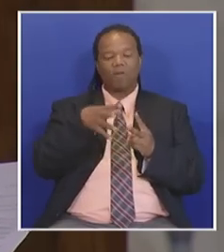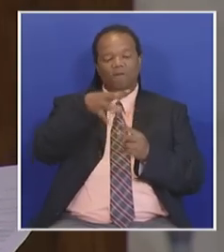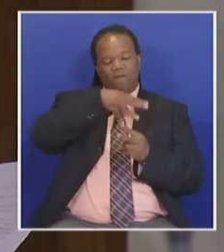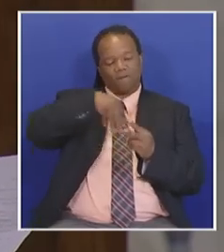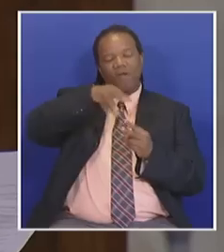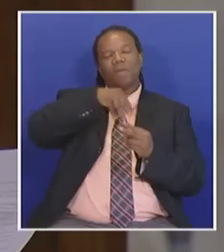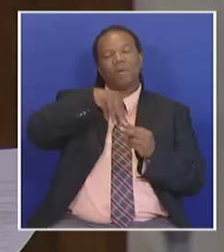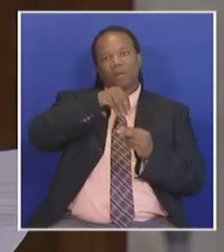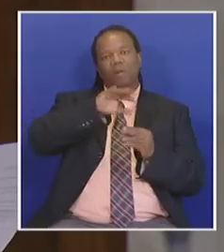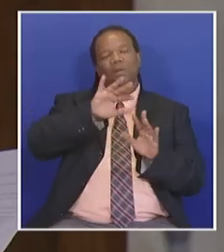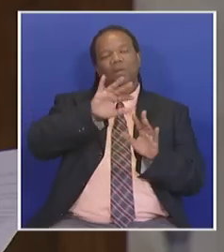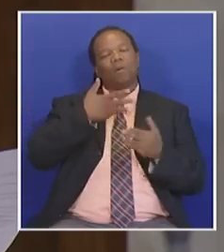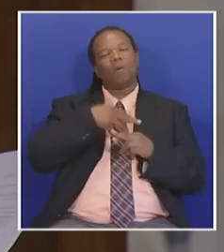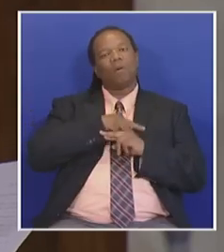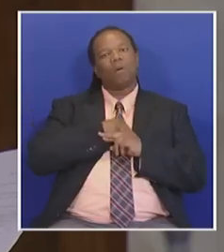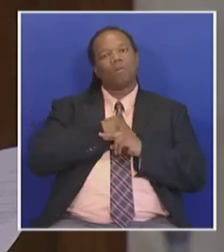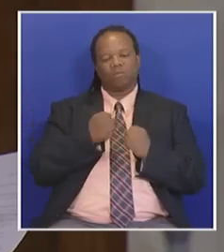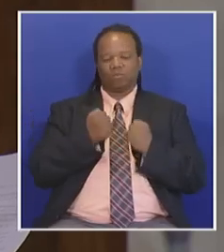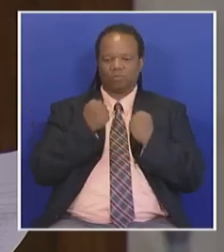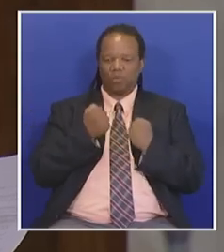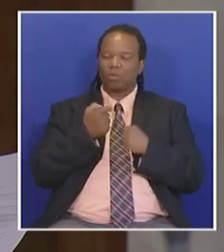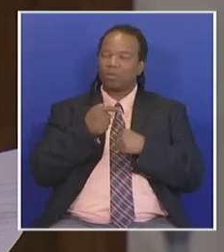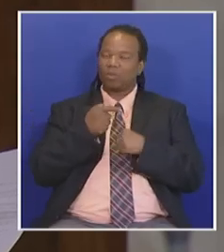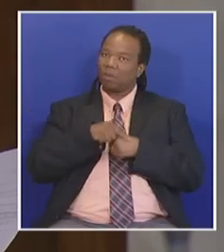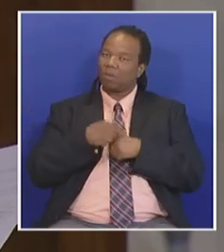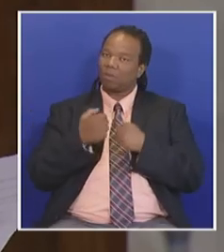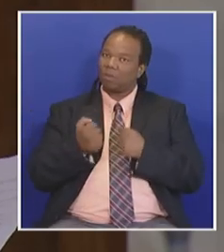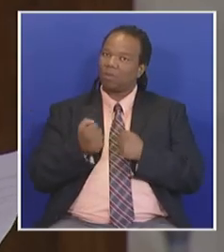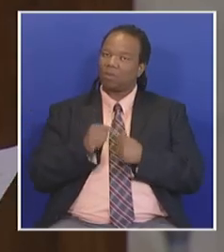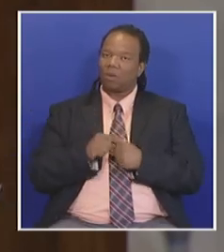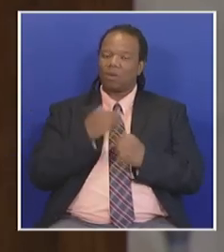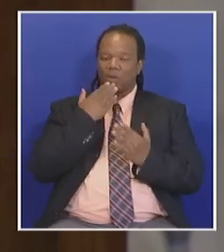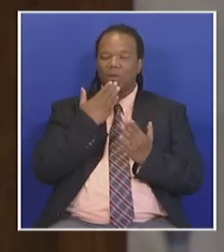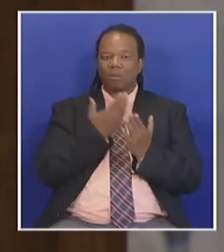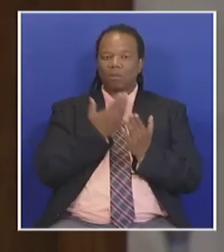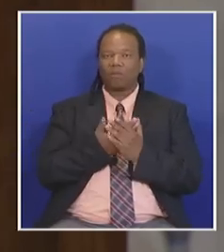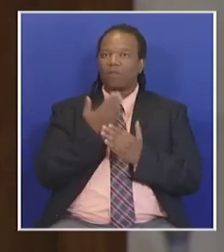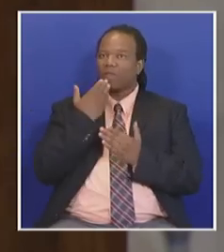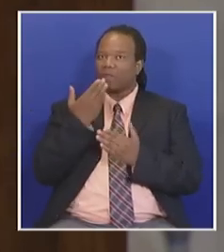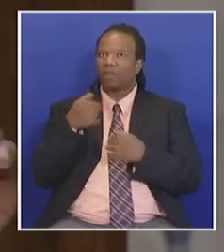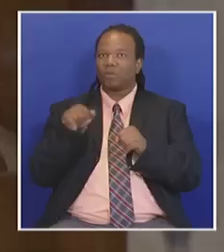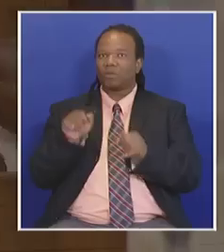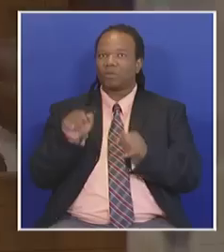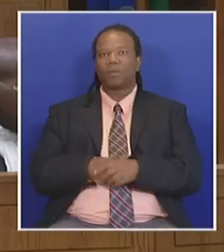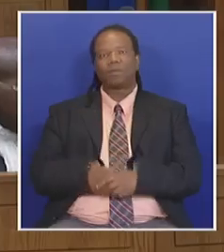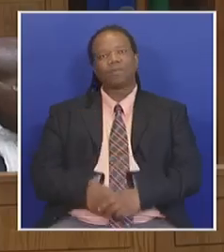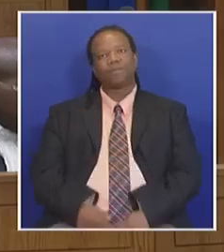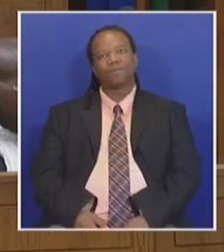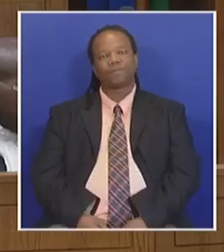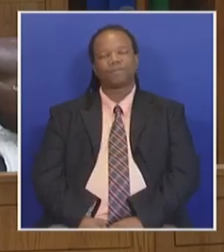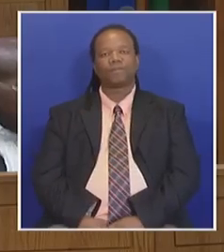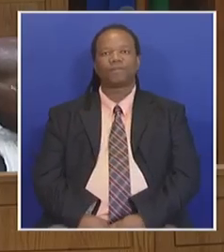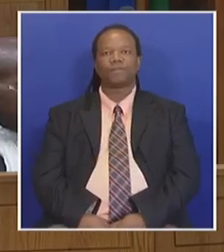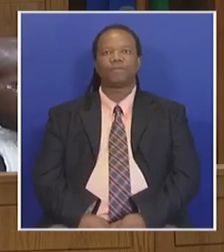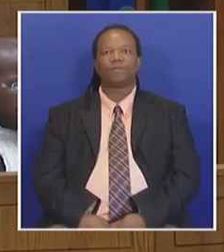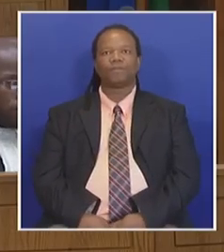them strength in these trying times. I so move. Thank you, Chair. Thank you, ma'am. I do